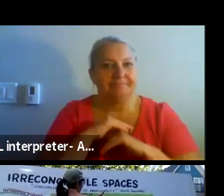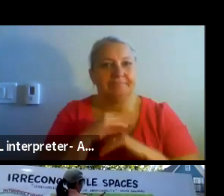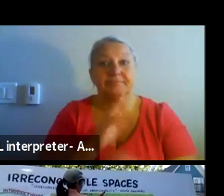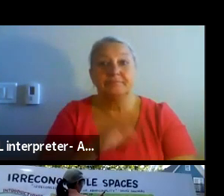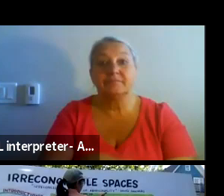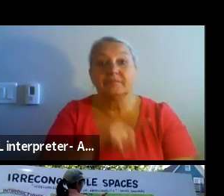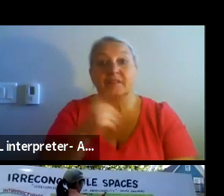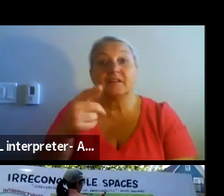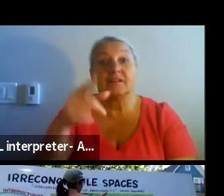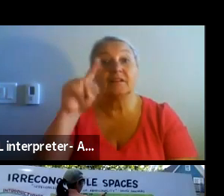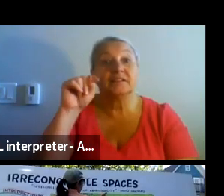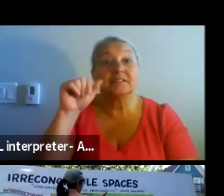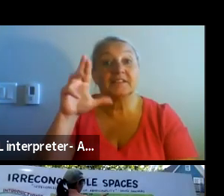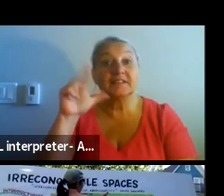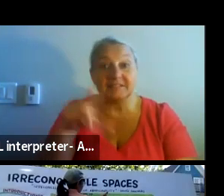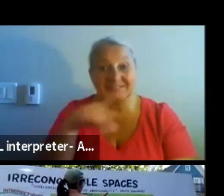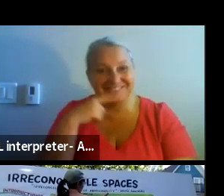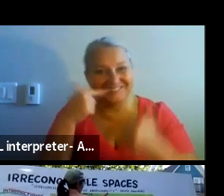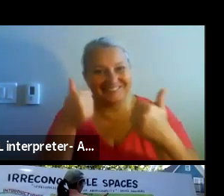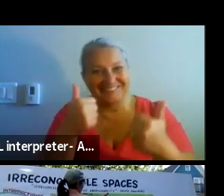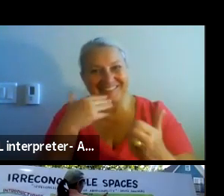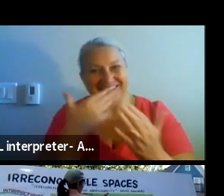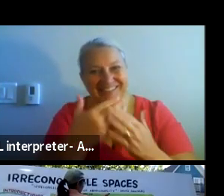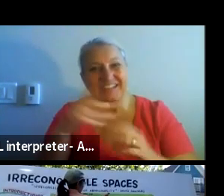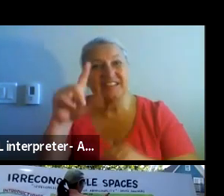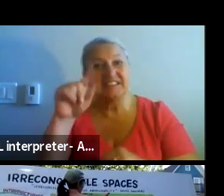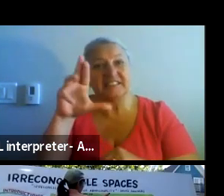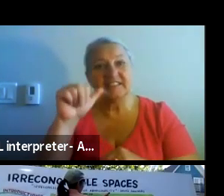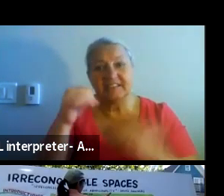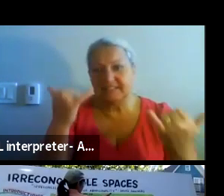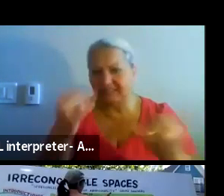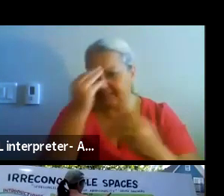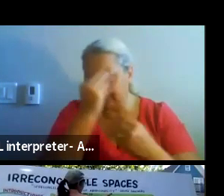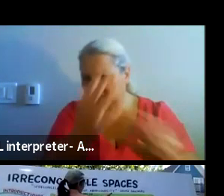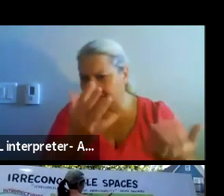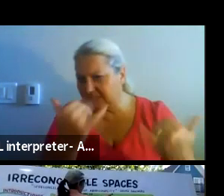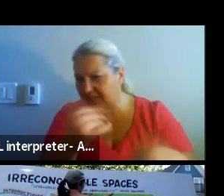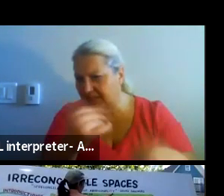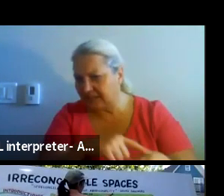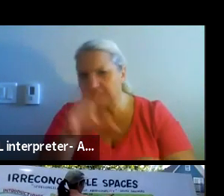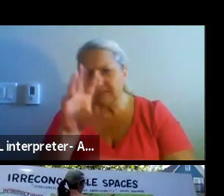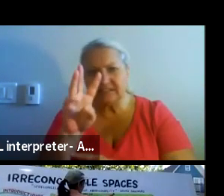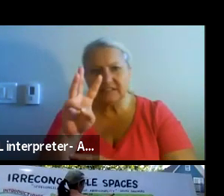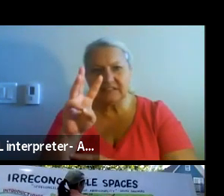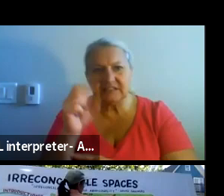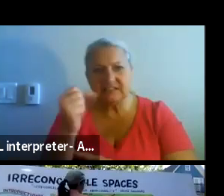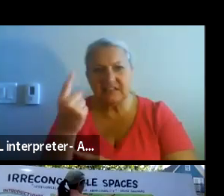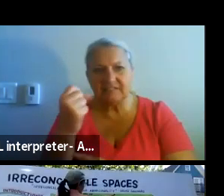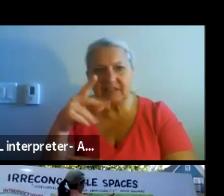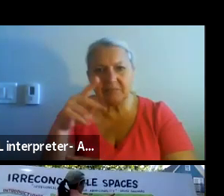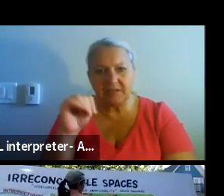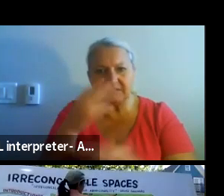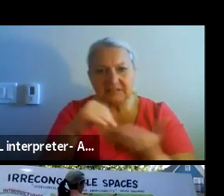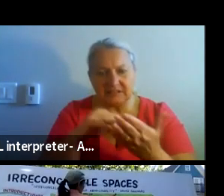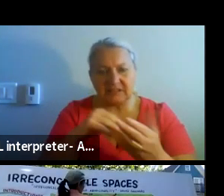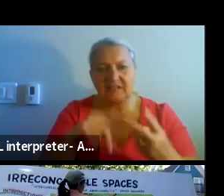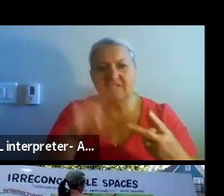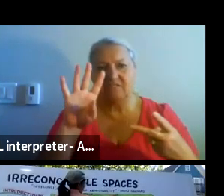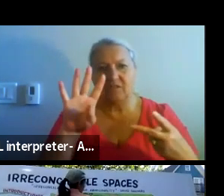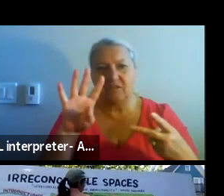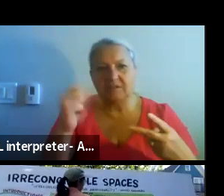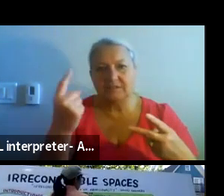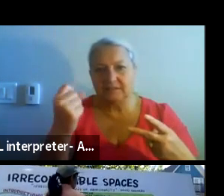Thank you, everyone. Mado. So it is currently 6:11 p.m. Central Time, 4:11